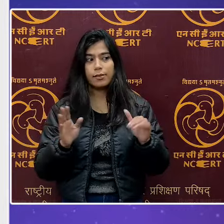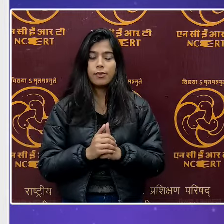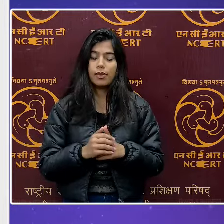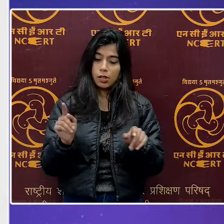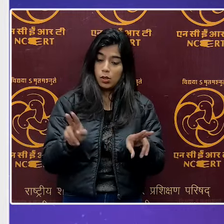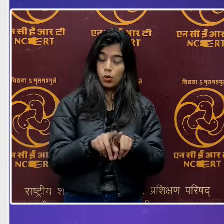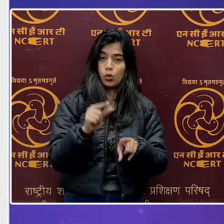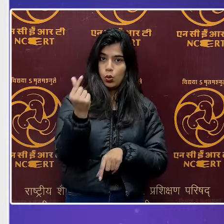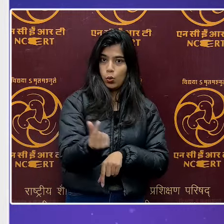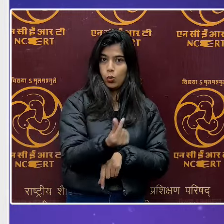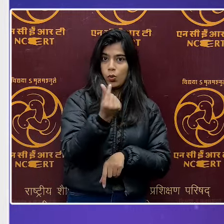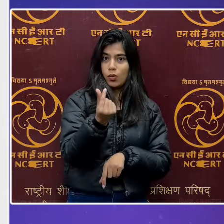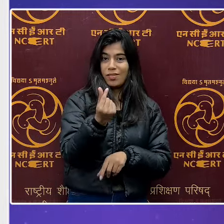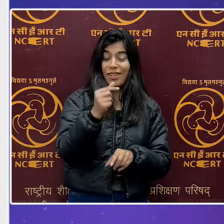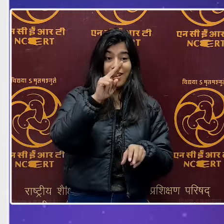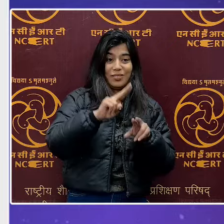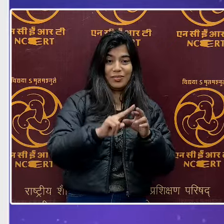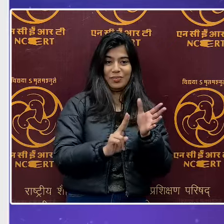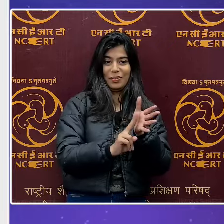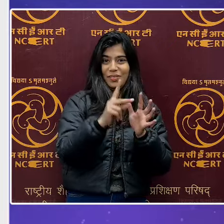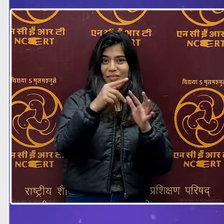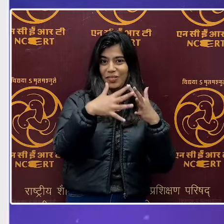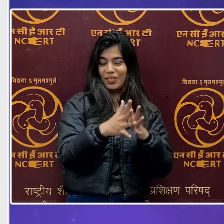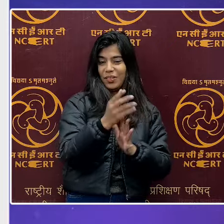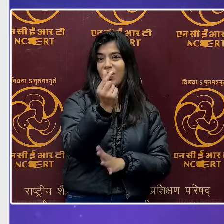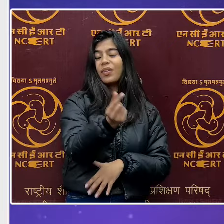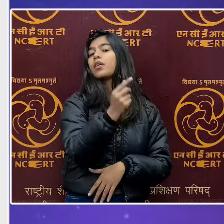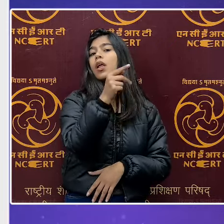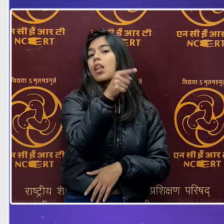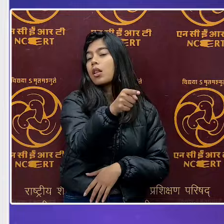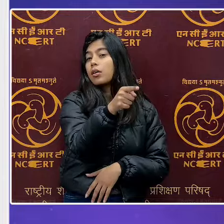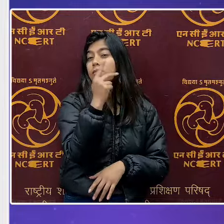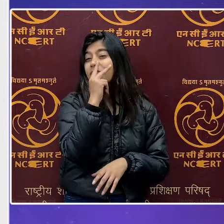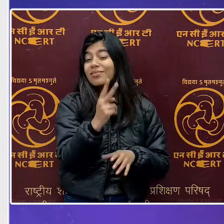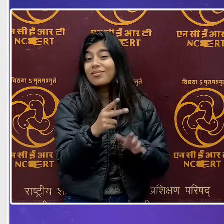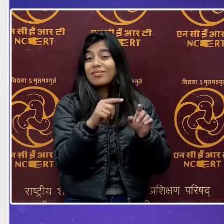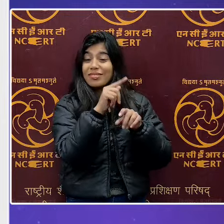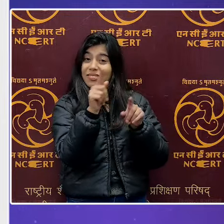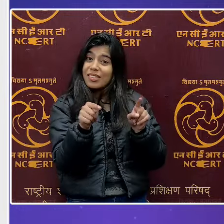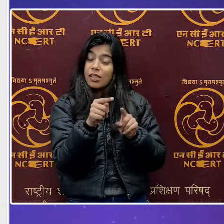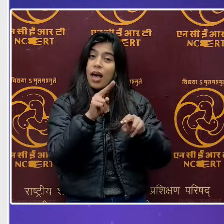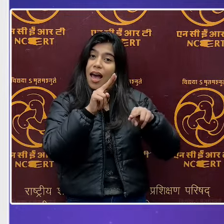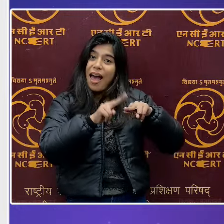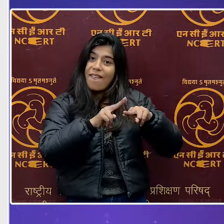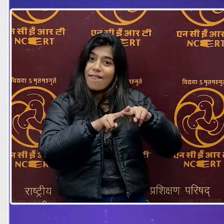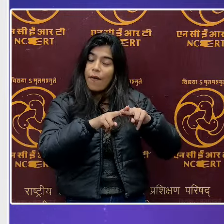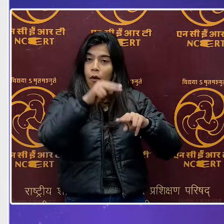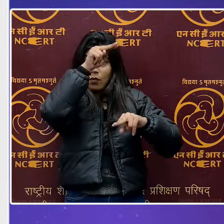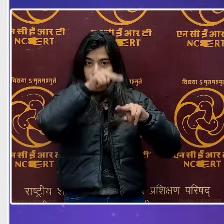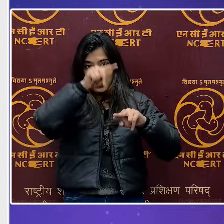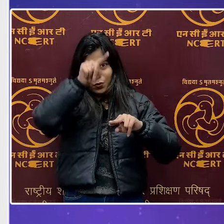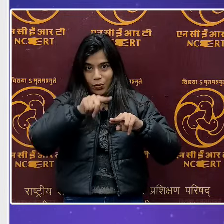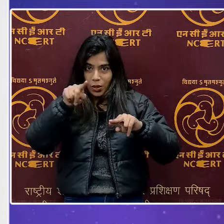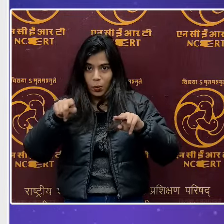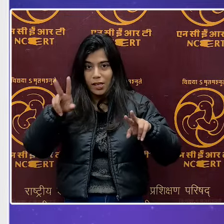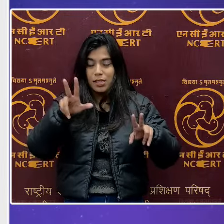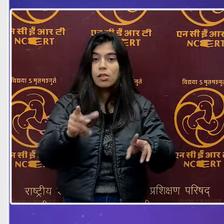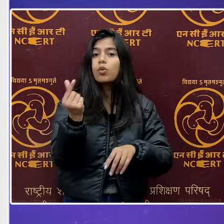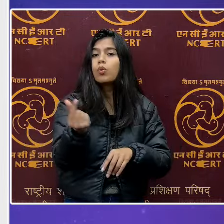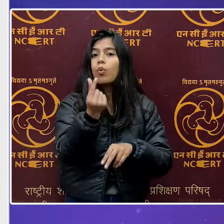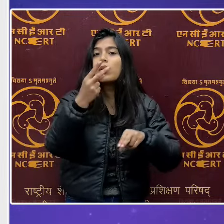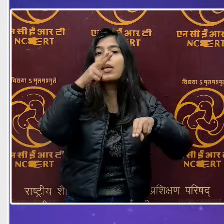the symbol nu. It's a Greek letter. Somewhere you will also find a symbol F written for it, but all these symbols can